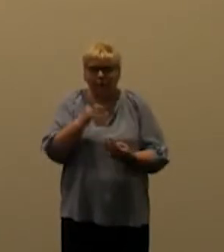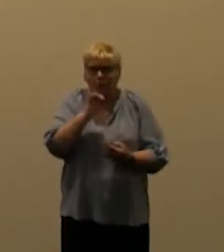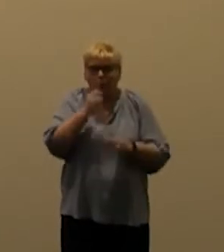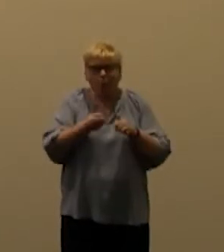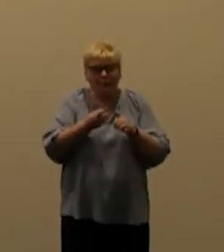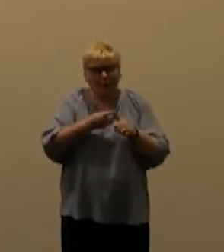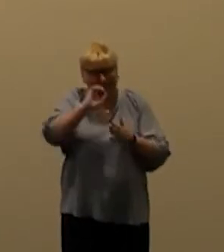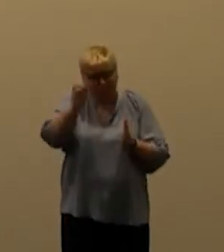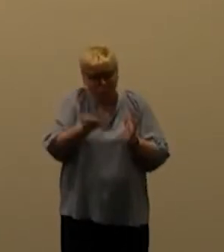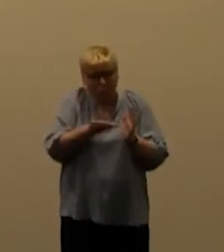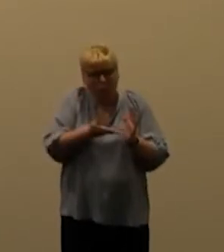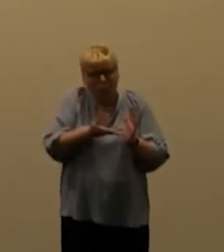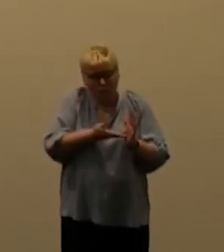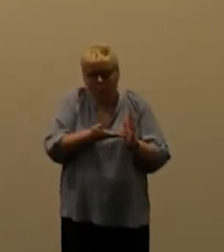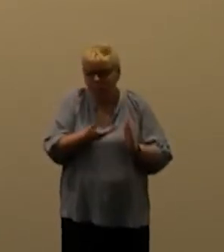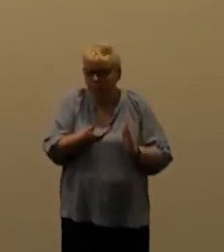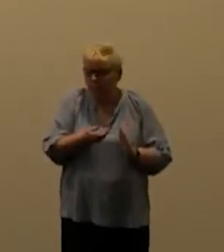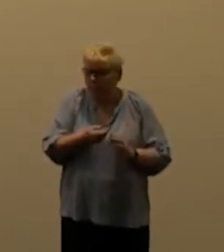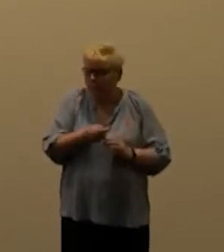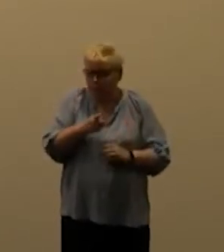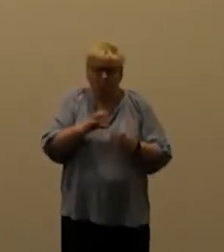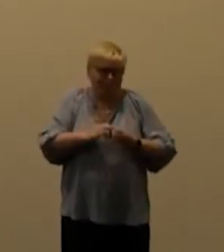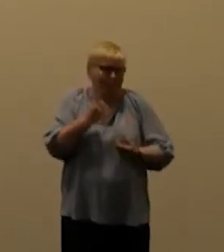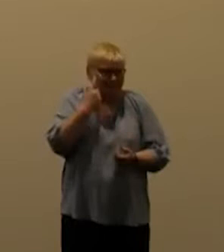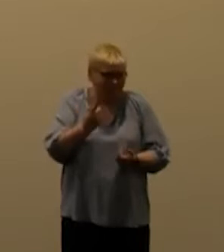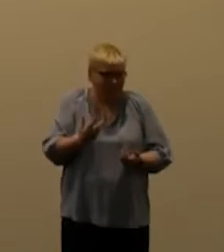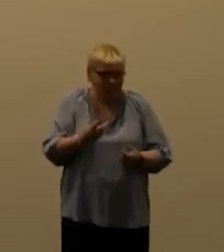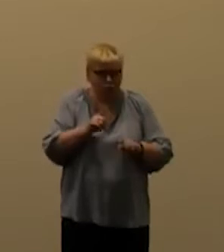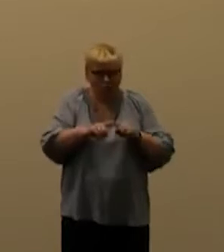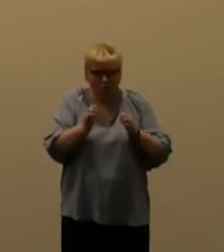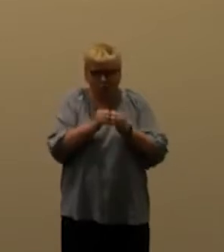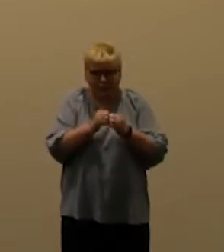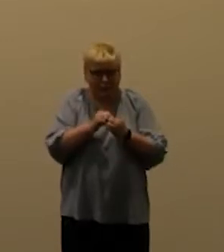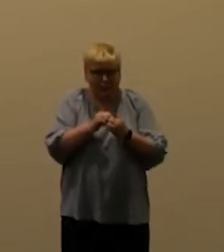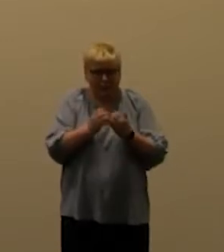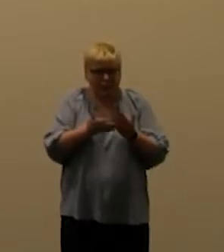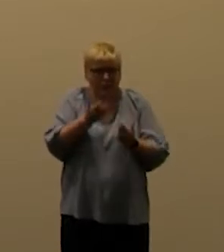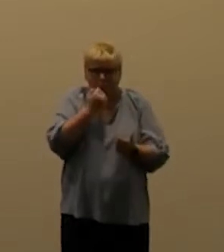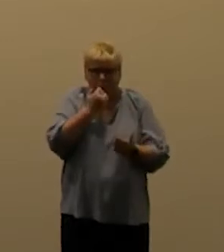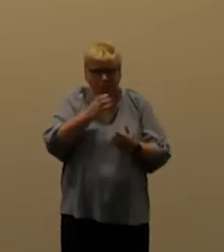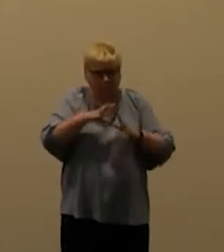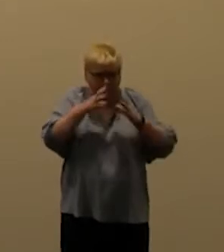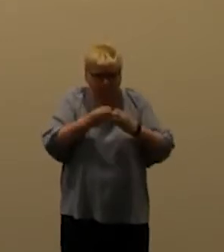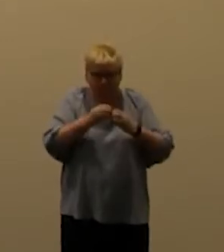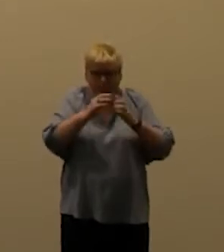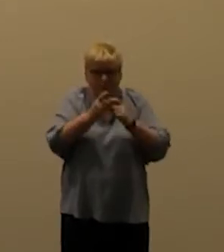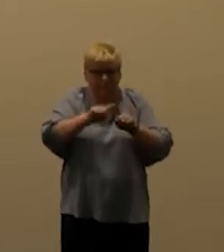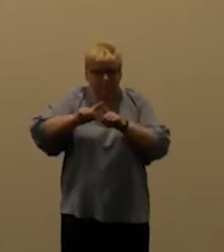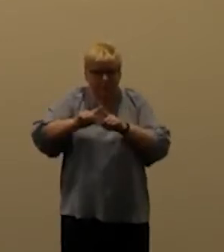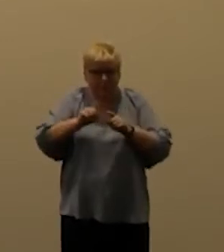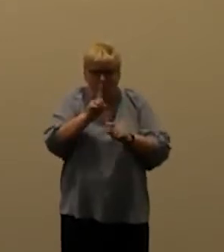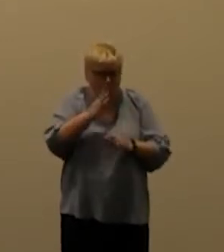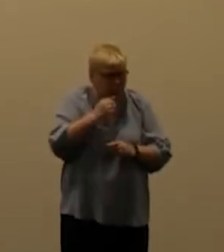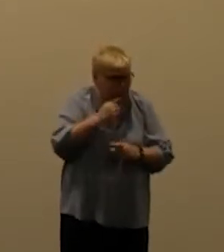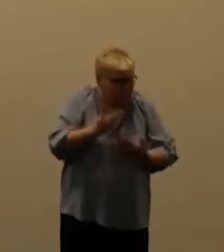automatically for you, which was a godsend to me. Because imagine trying to keep track with all these in terms of the different modules that we're using and what to use